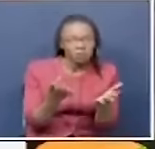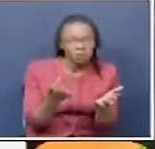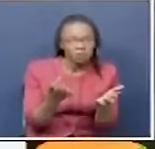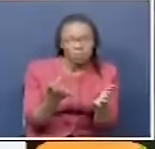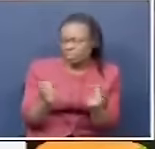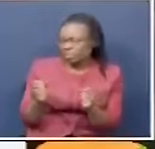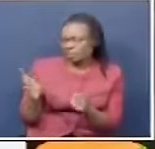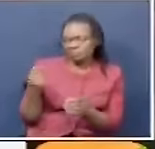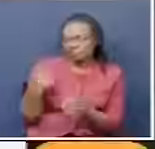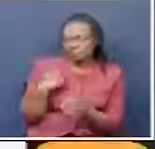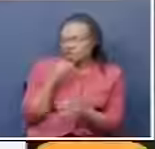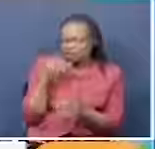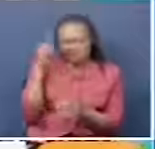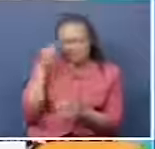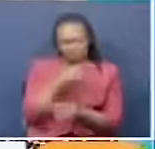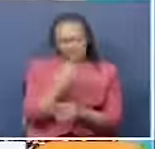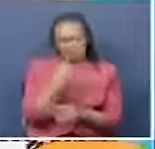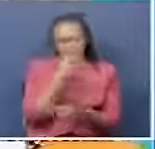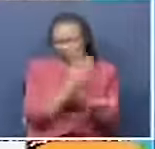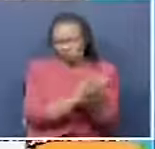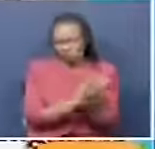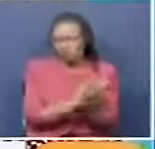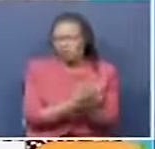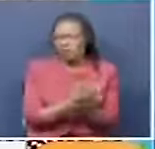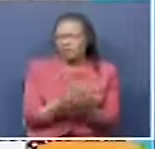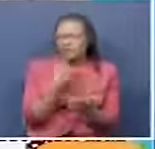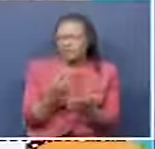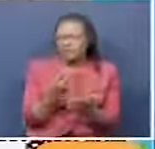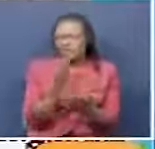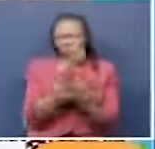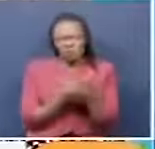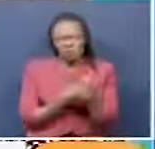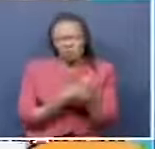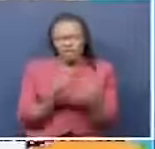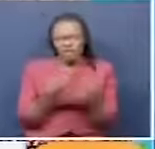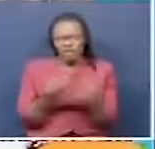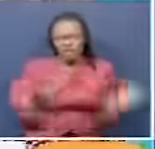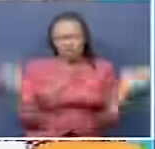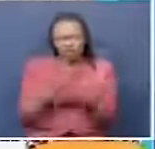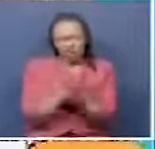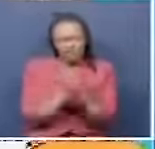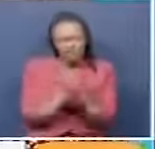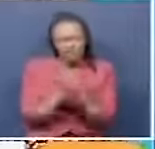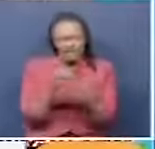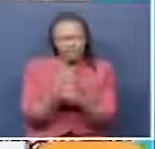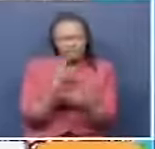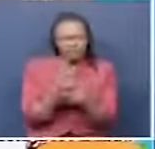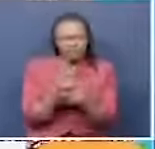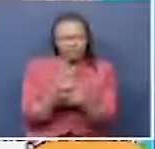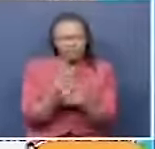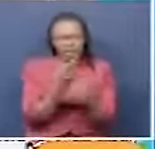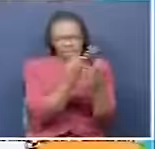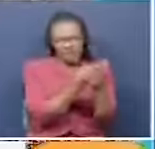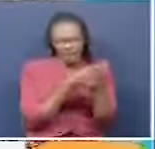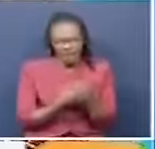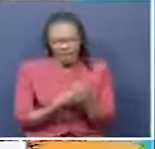what Makali is saying, that these combinations are not in a vacuum. Mm-hmm. That's what he's saying. So yeah. every combination, the people who are left